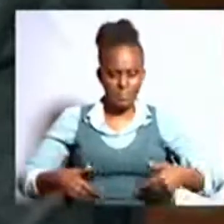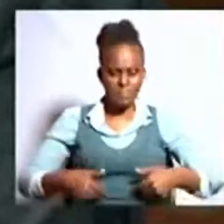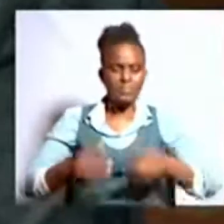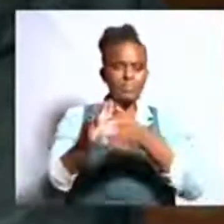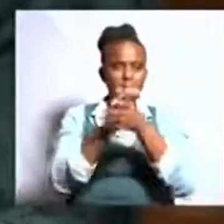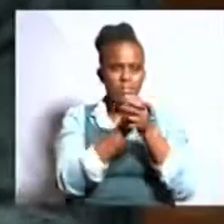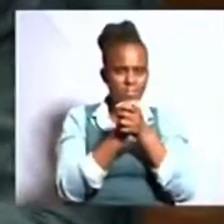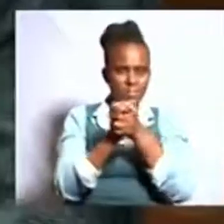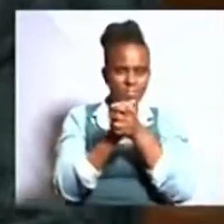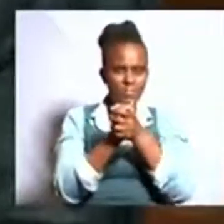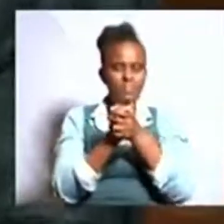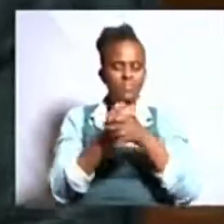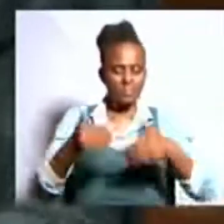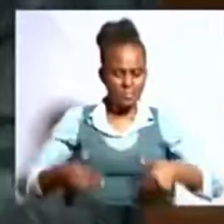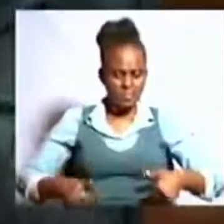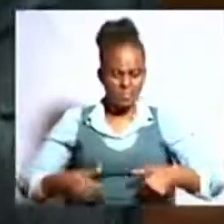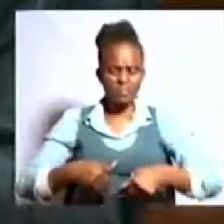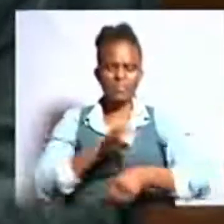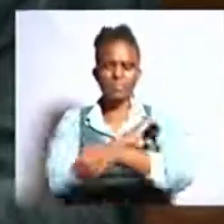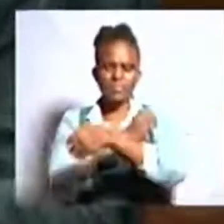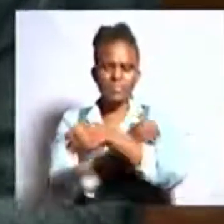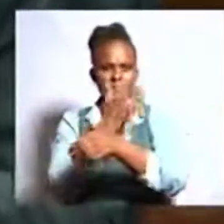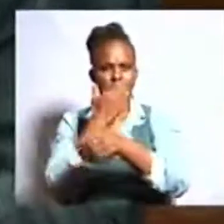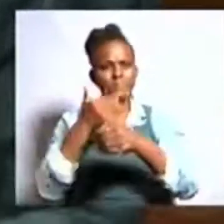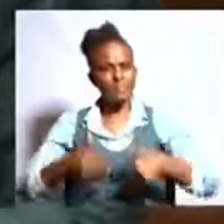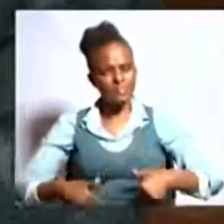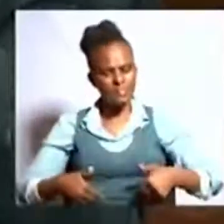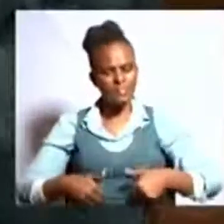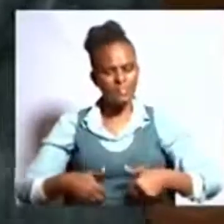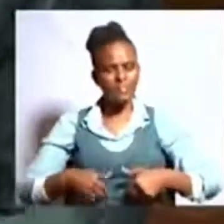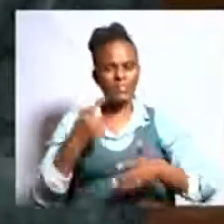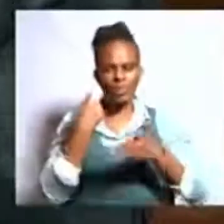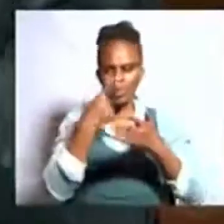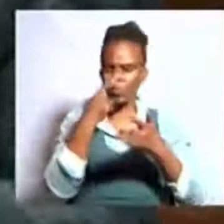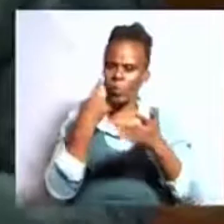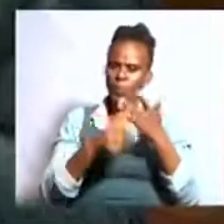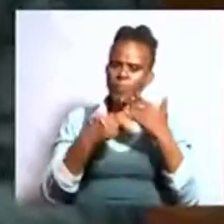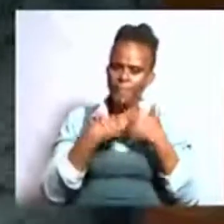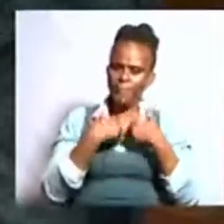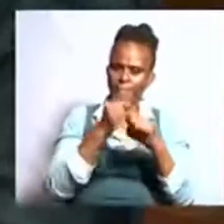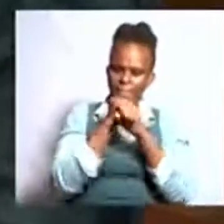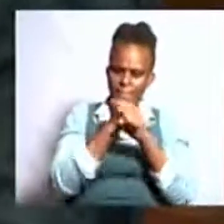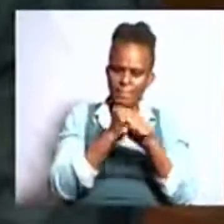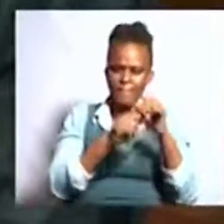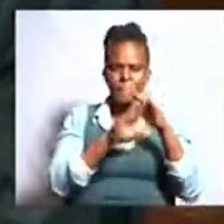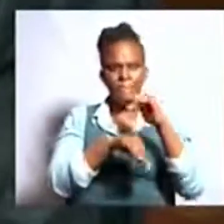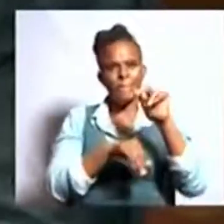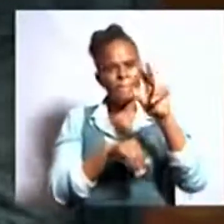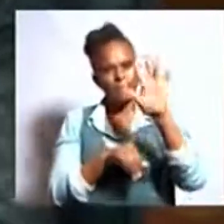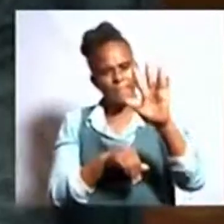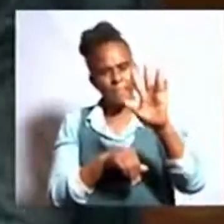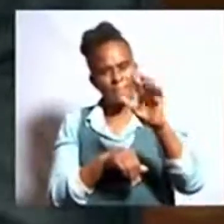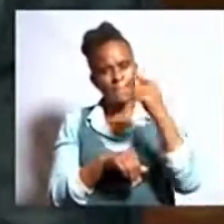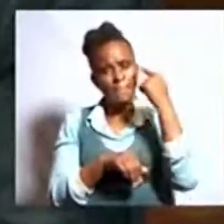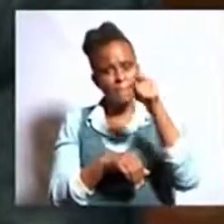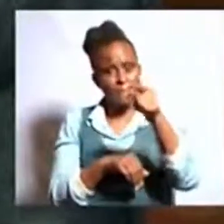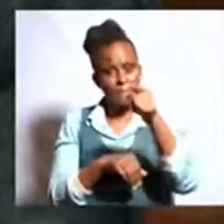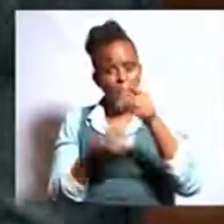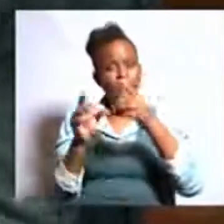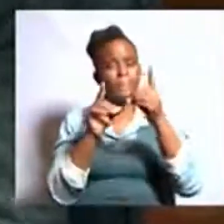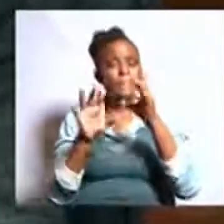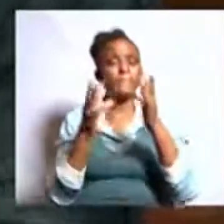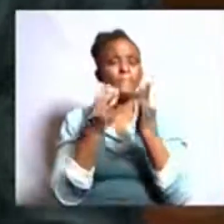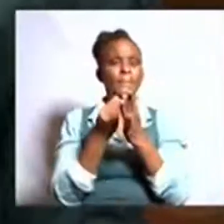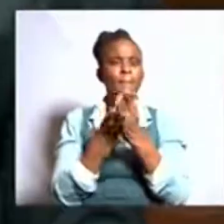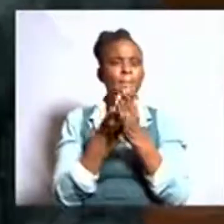cooperatives. Youth cooperatives must be youth cooperatives that have an age below 35. So for you, Director of Finance,